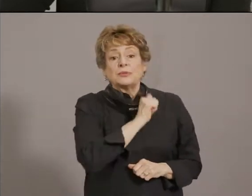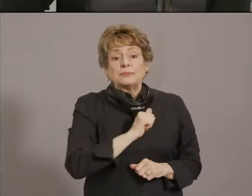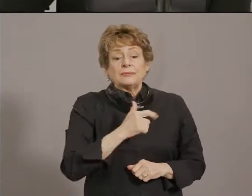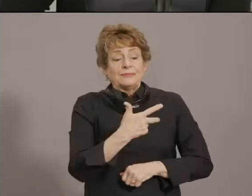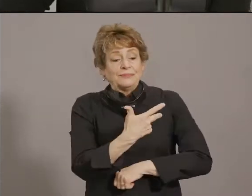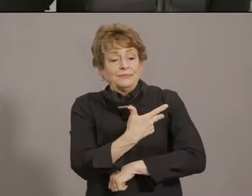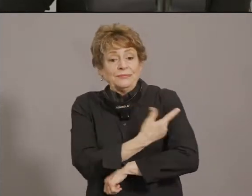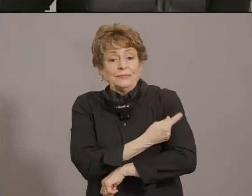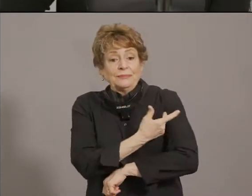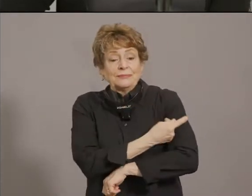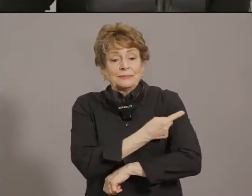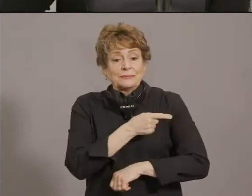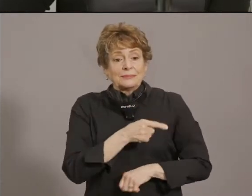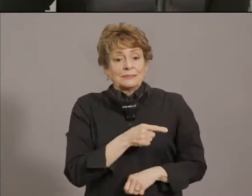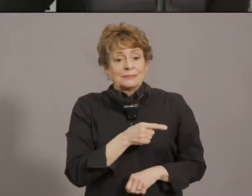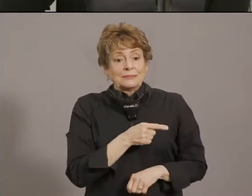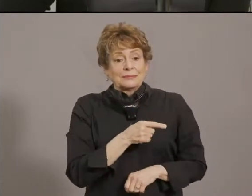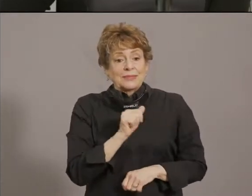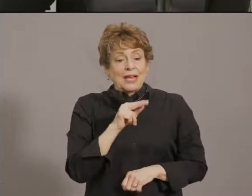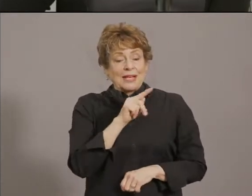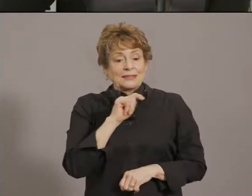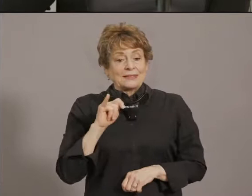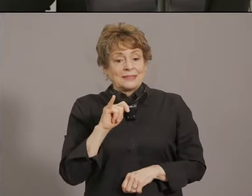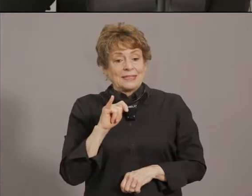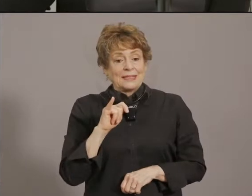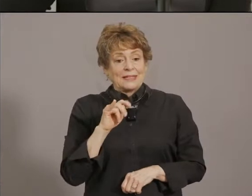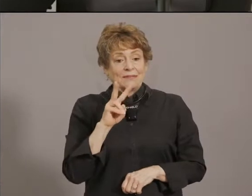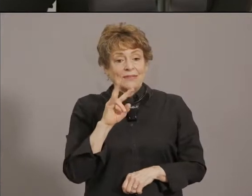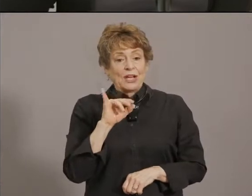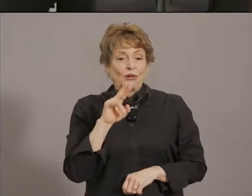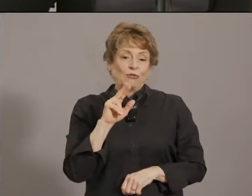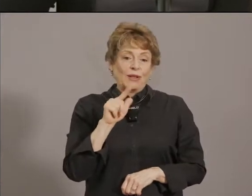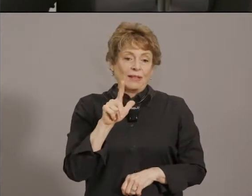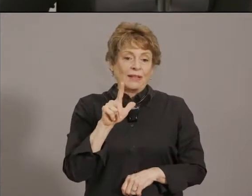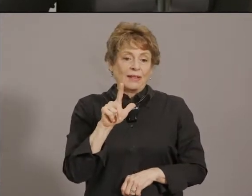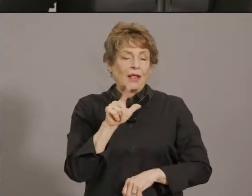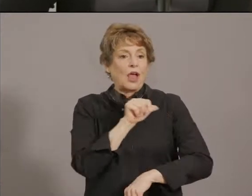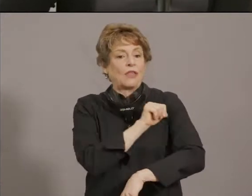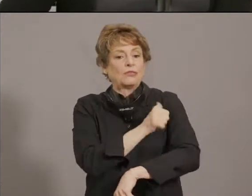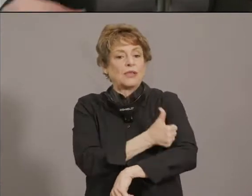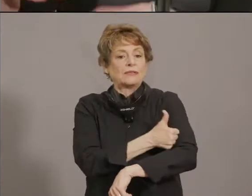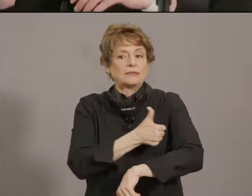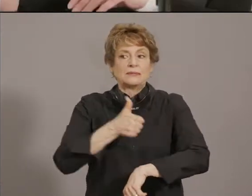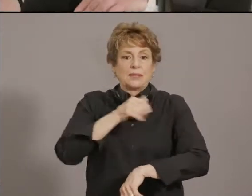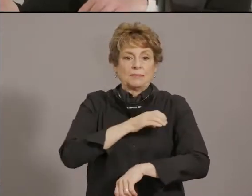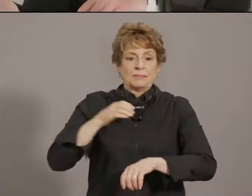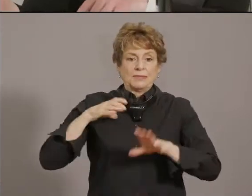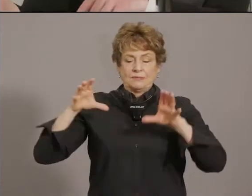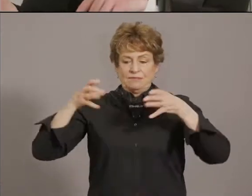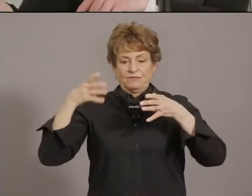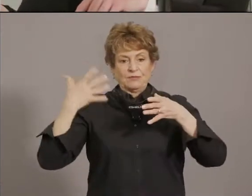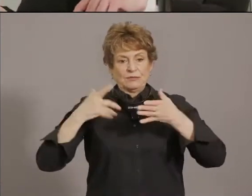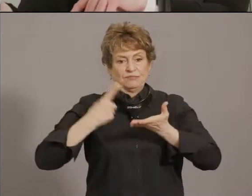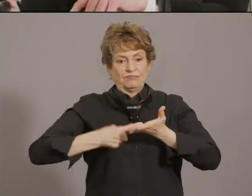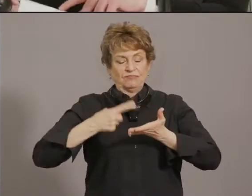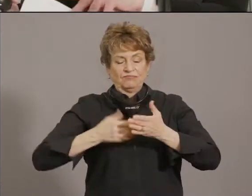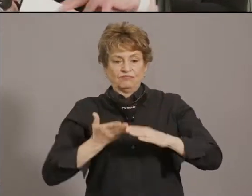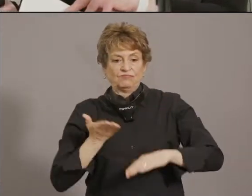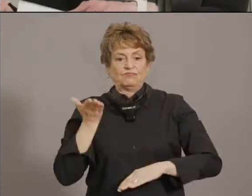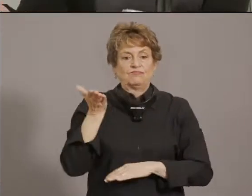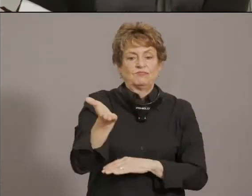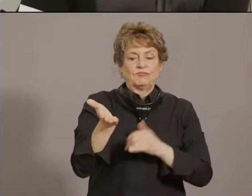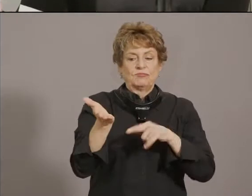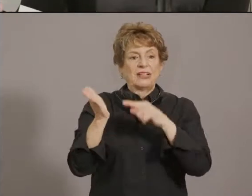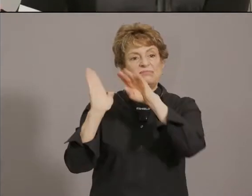and Antiviral Prioritization Advisory Committee. So we continue to update this on our website,